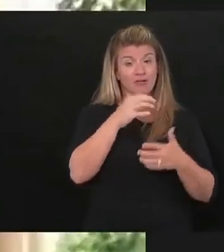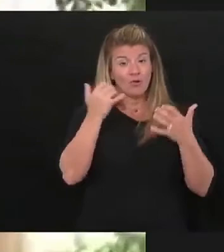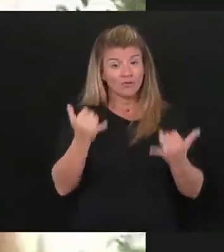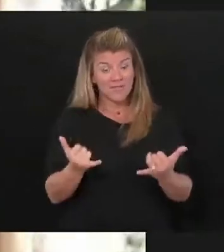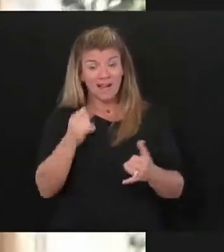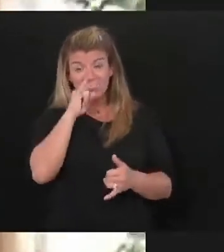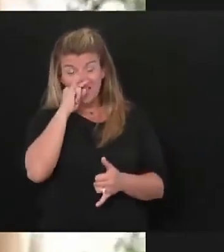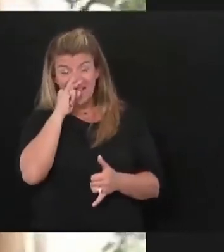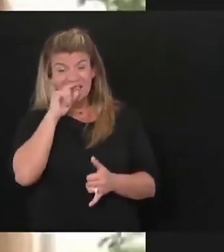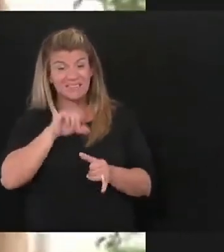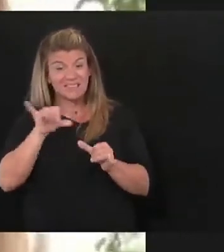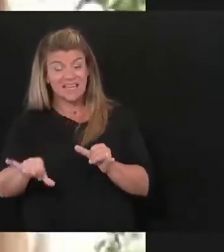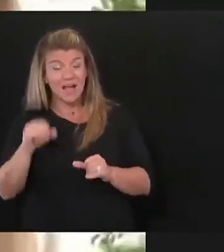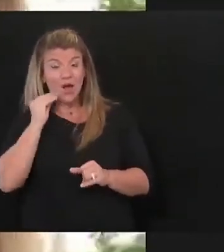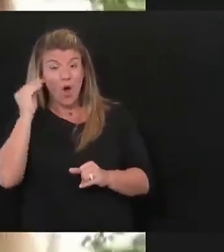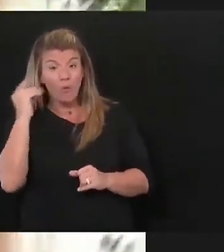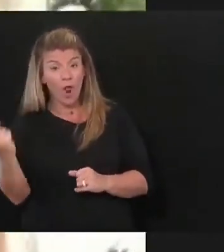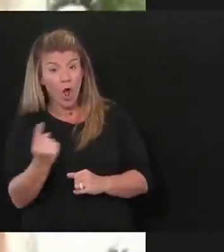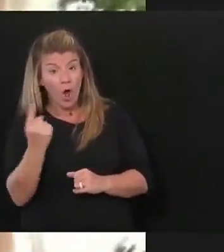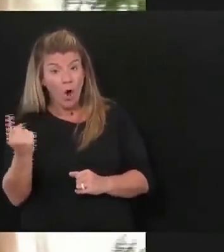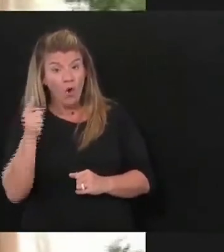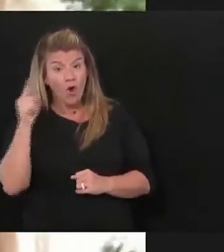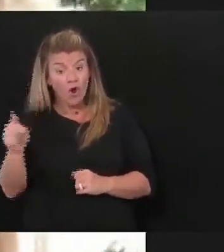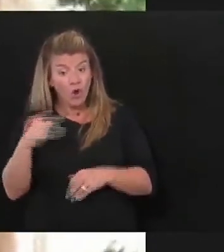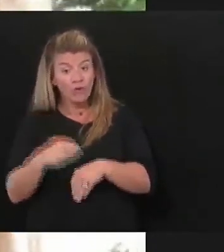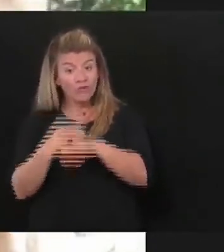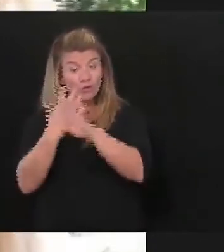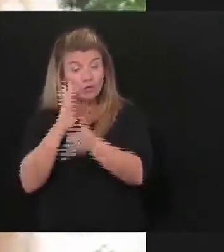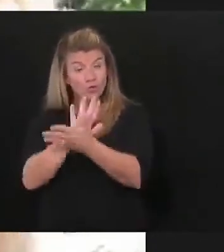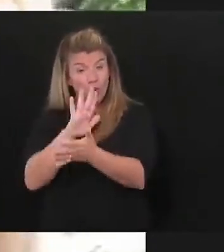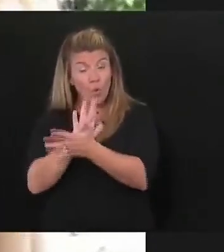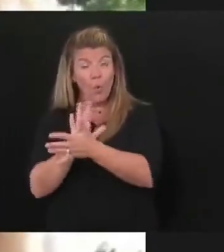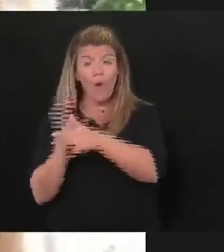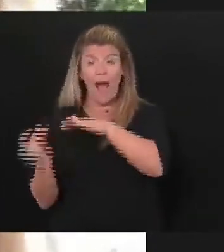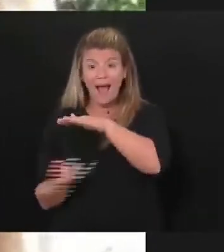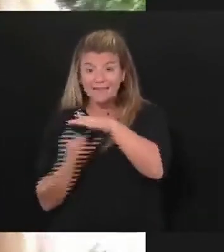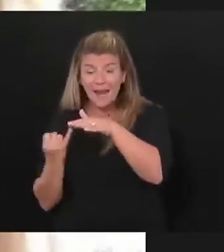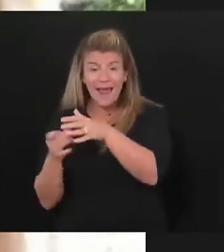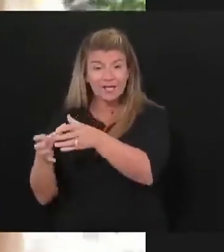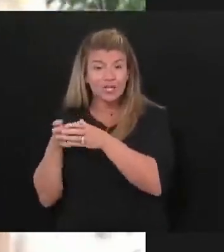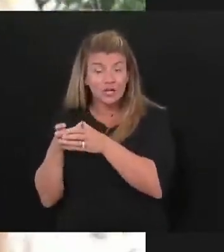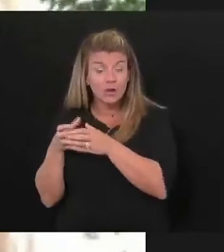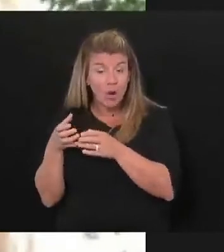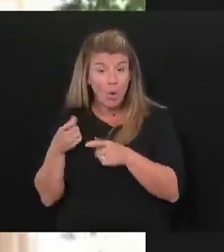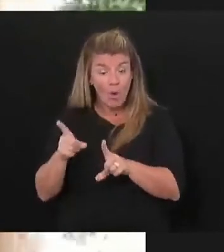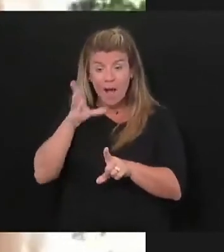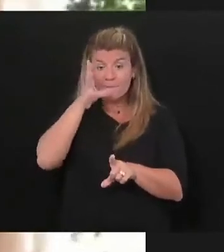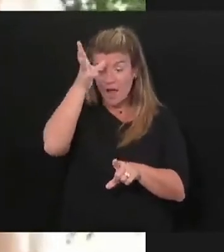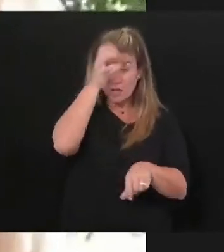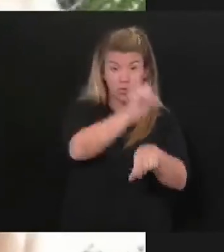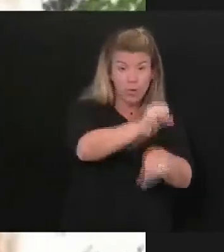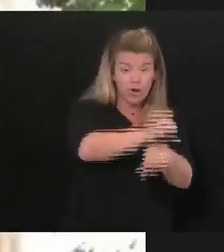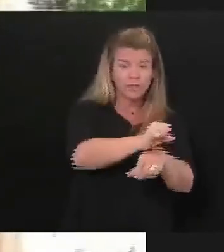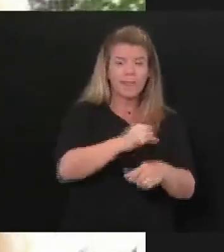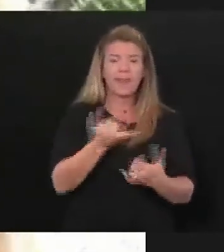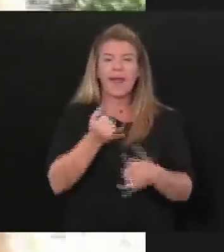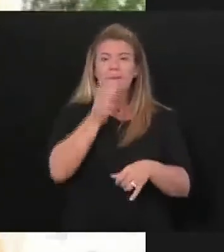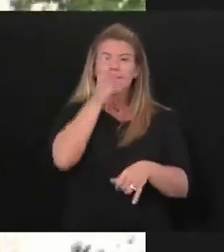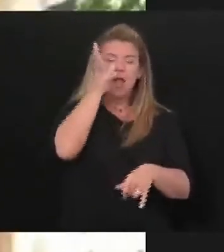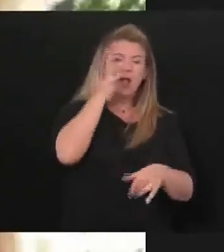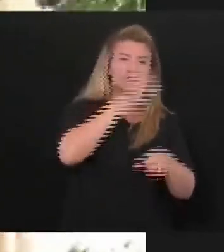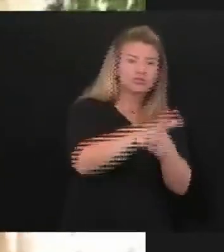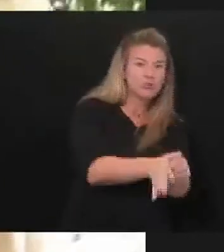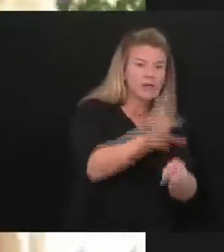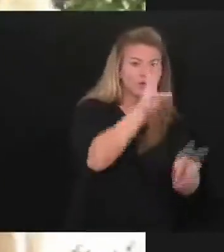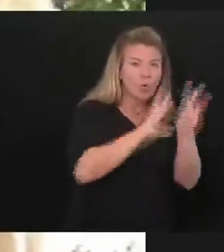the stress of doing virtual school, isolation, with parents at work and parents being stressed out, how will